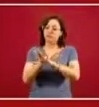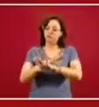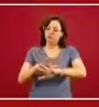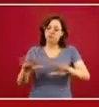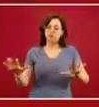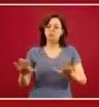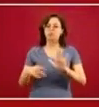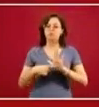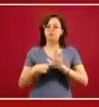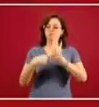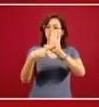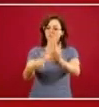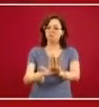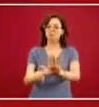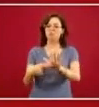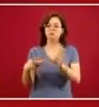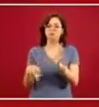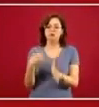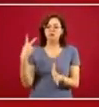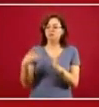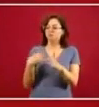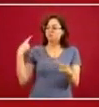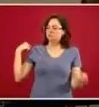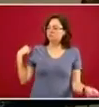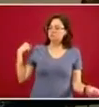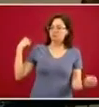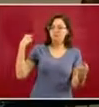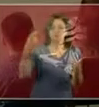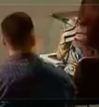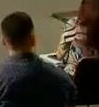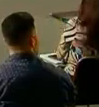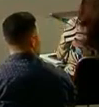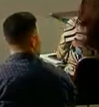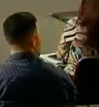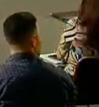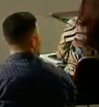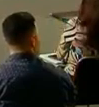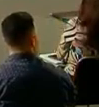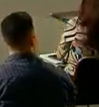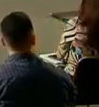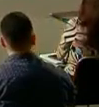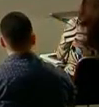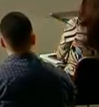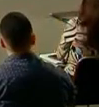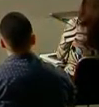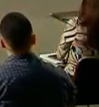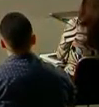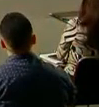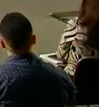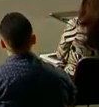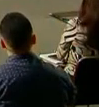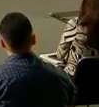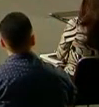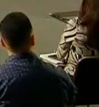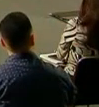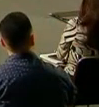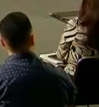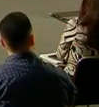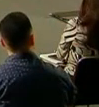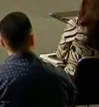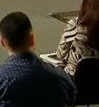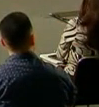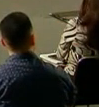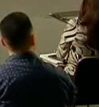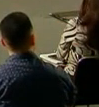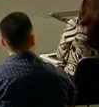is to use the information that we have presented to the public for several weeks now. All of this information can